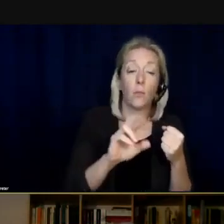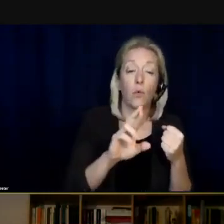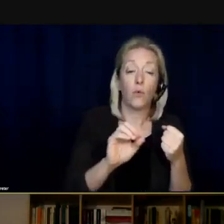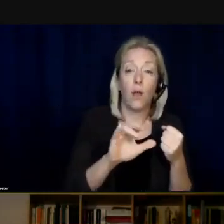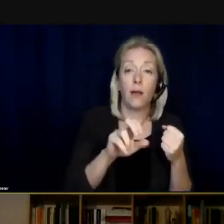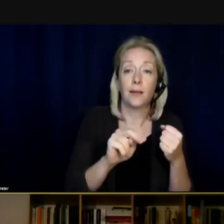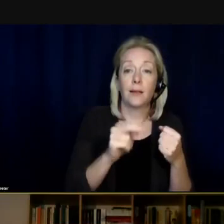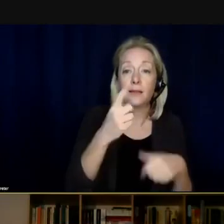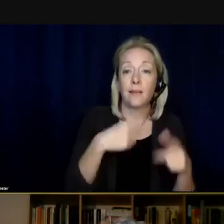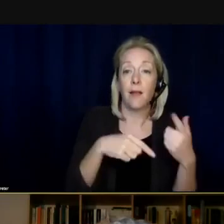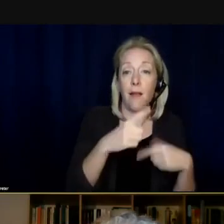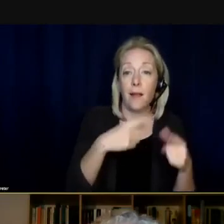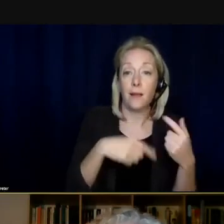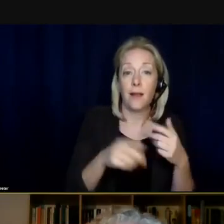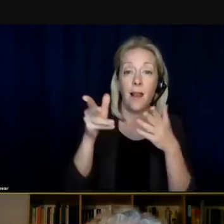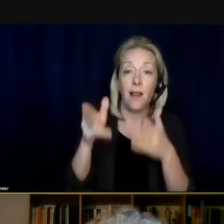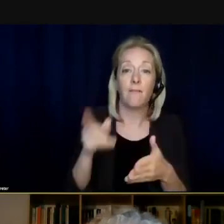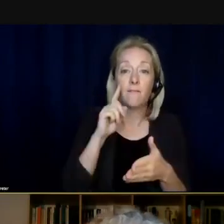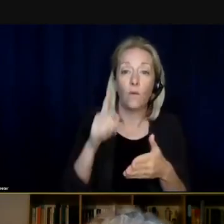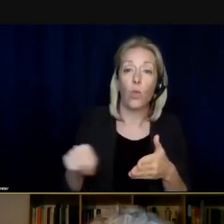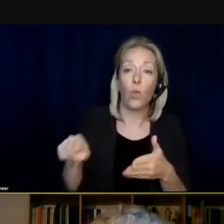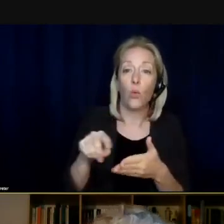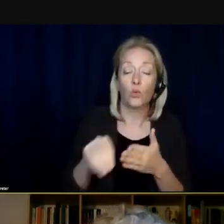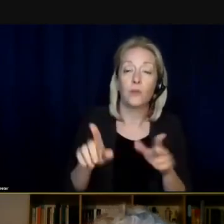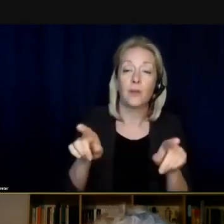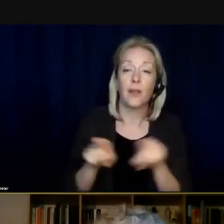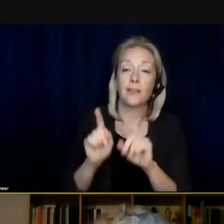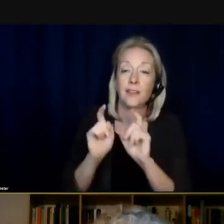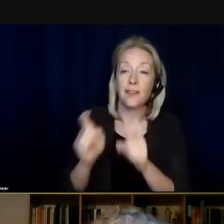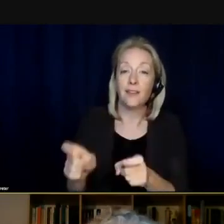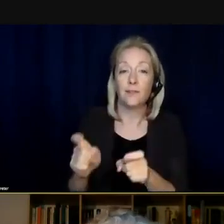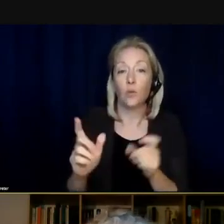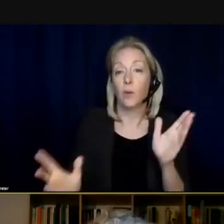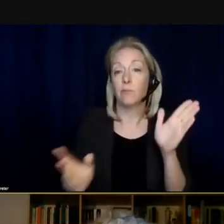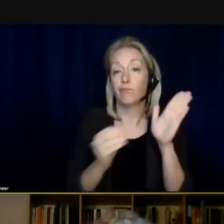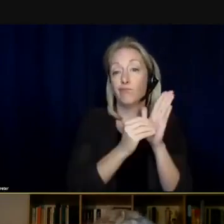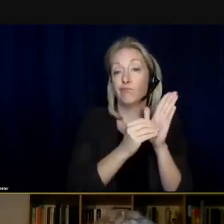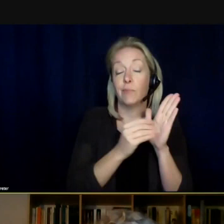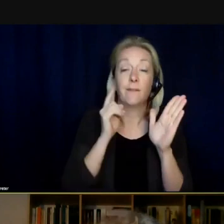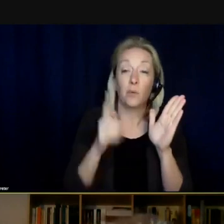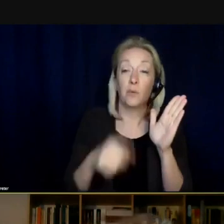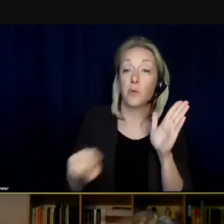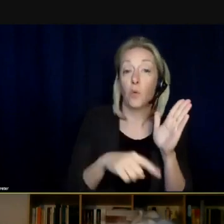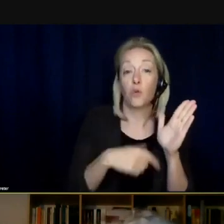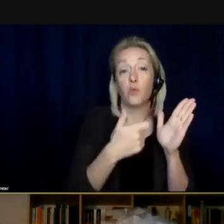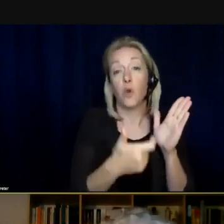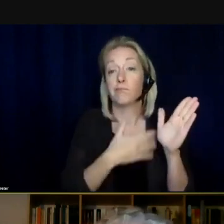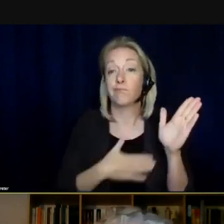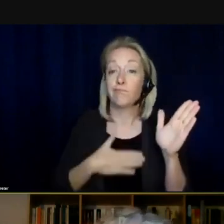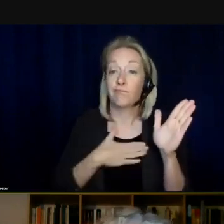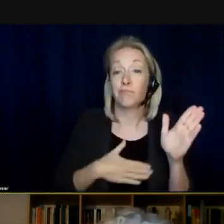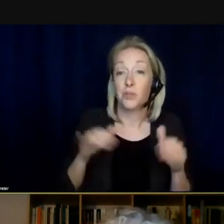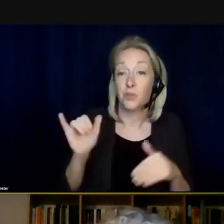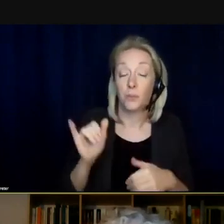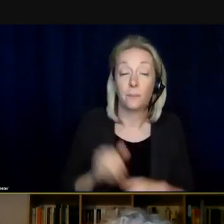leave it as a gift for the children over there. So we have it here for the benefit of everyone too.